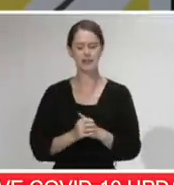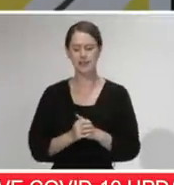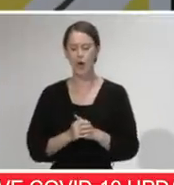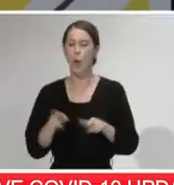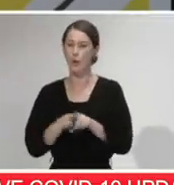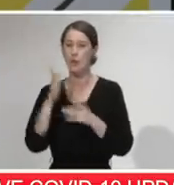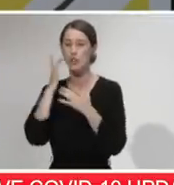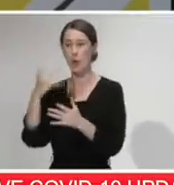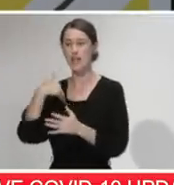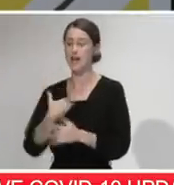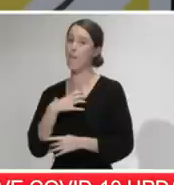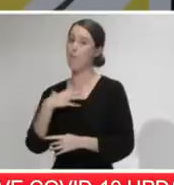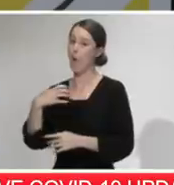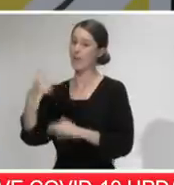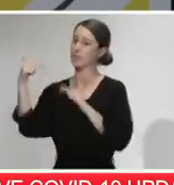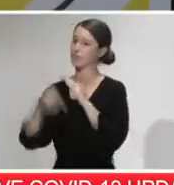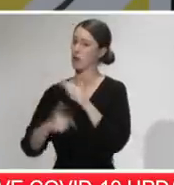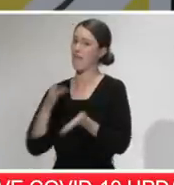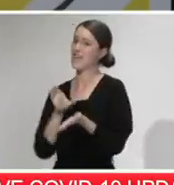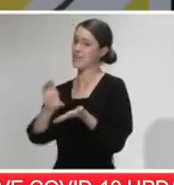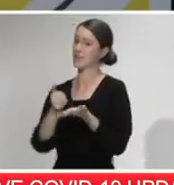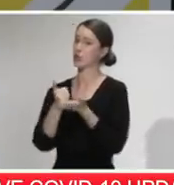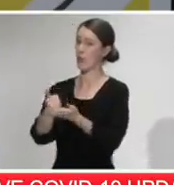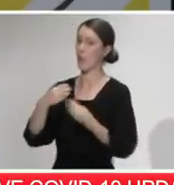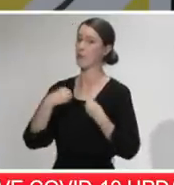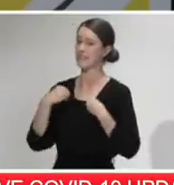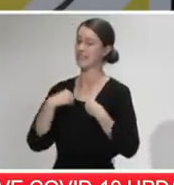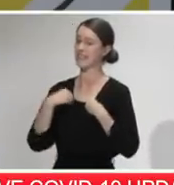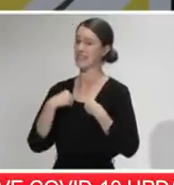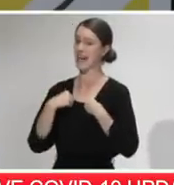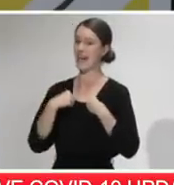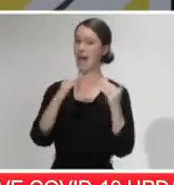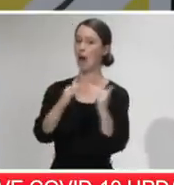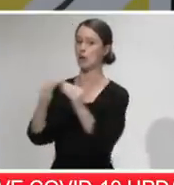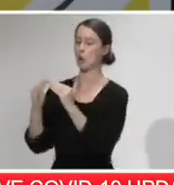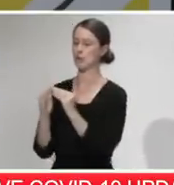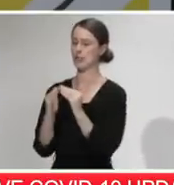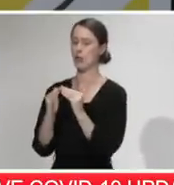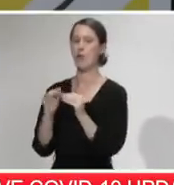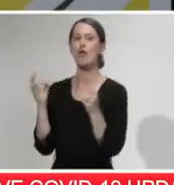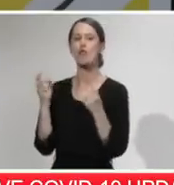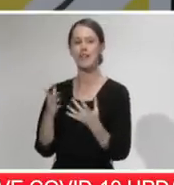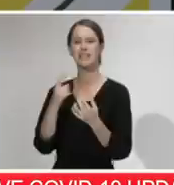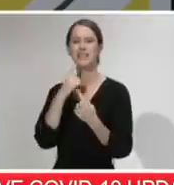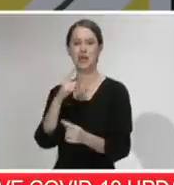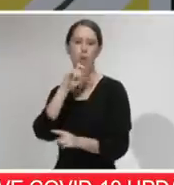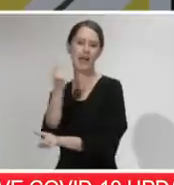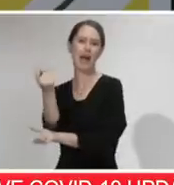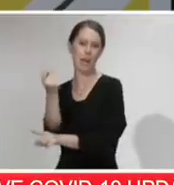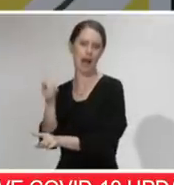for further significant investment to support businesses and households, as we have signalled that we will be